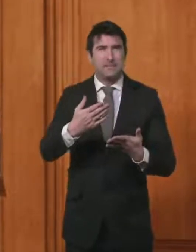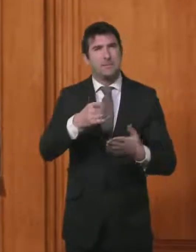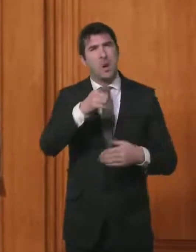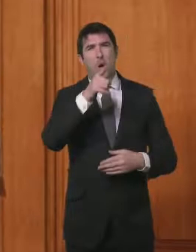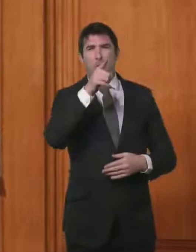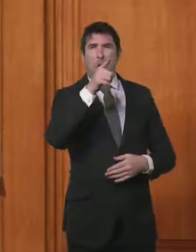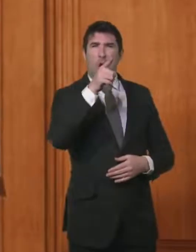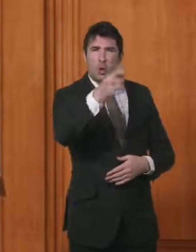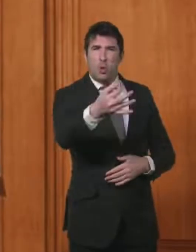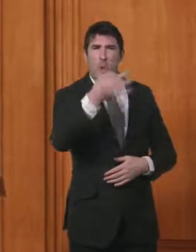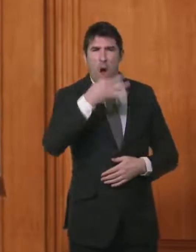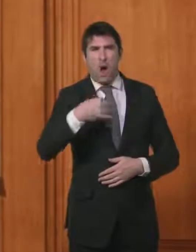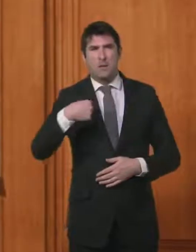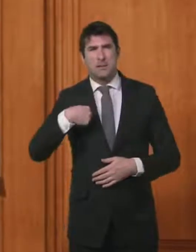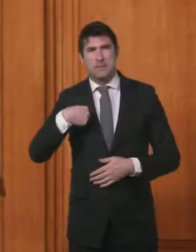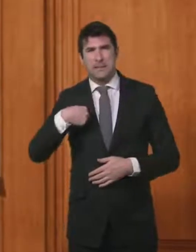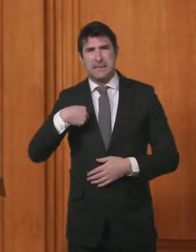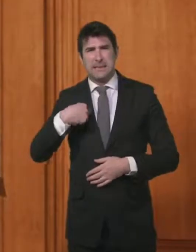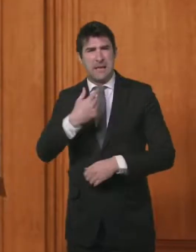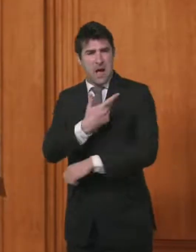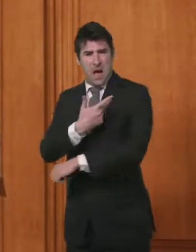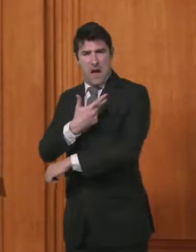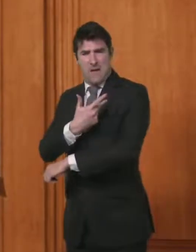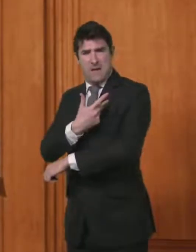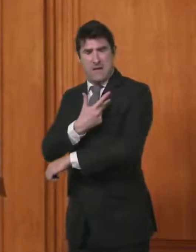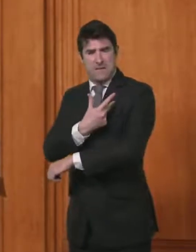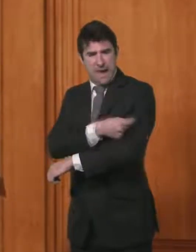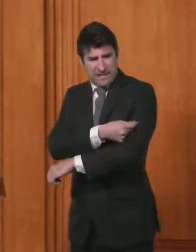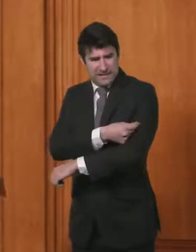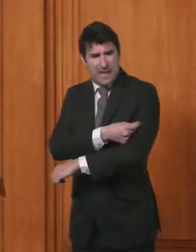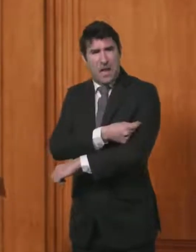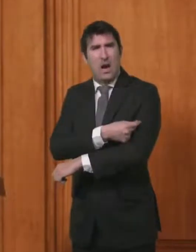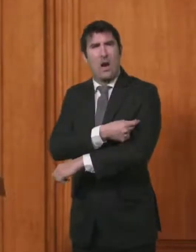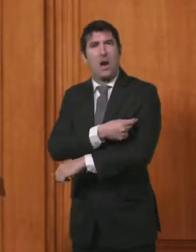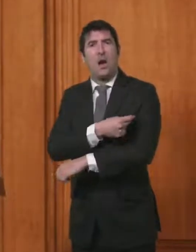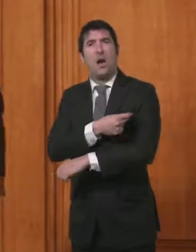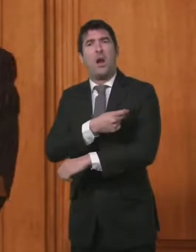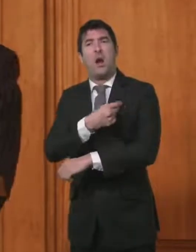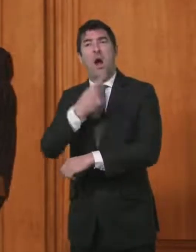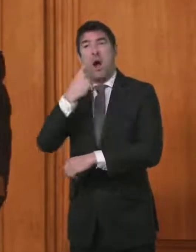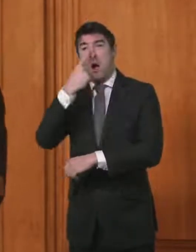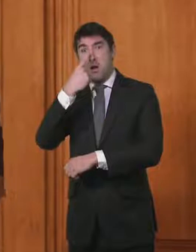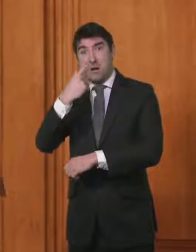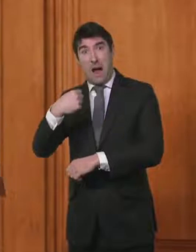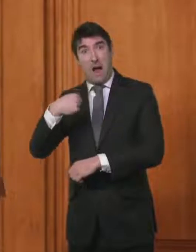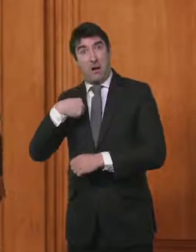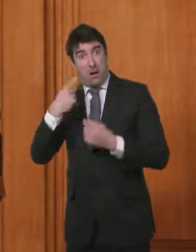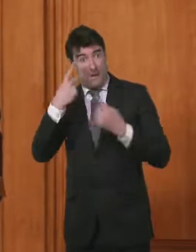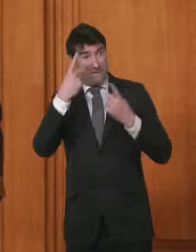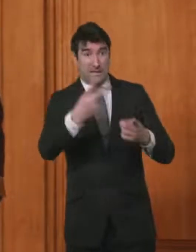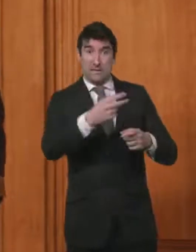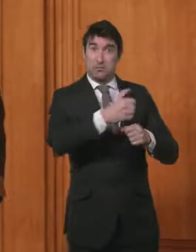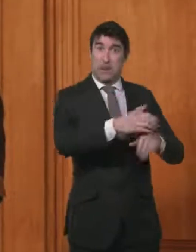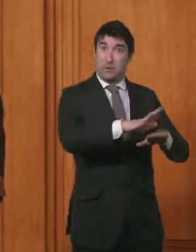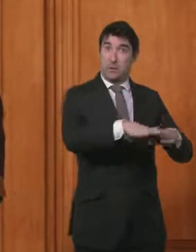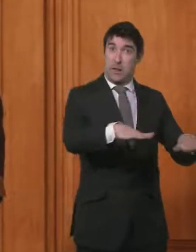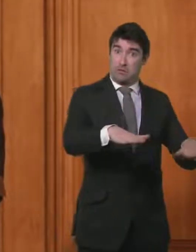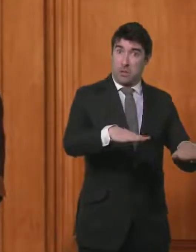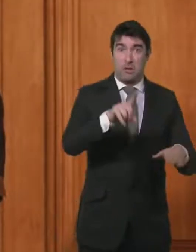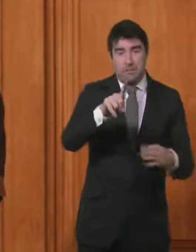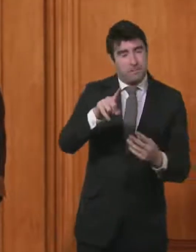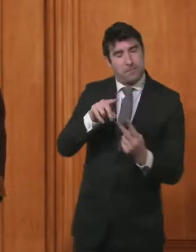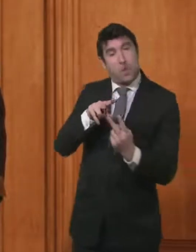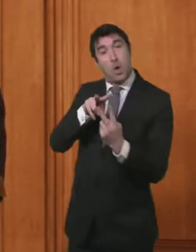behaviour, and if after the second dose of your vaccine it's okay to behave with wild